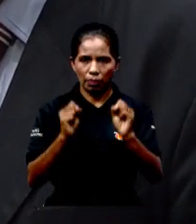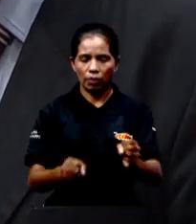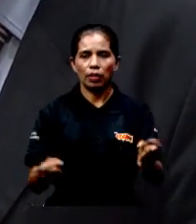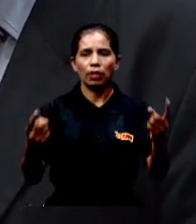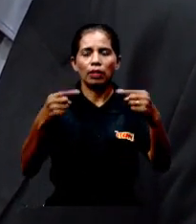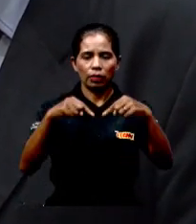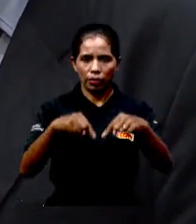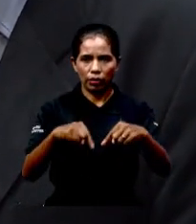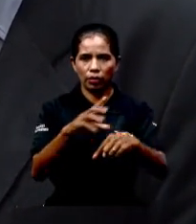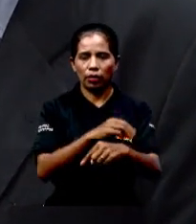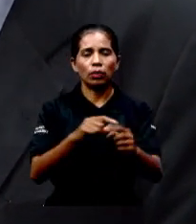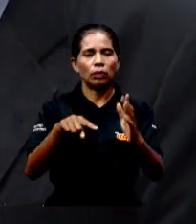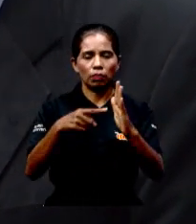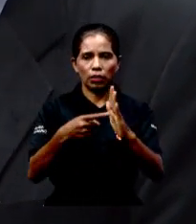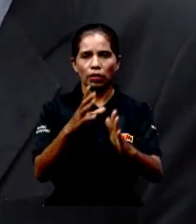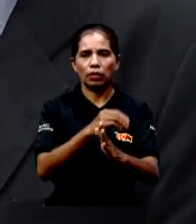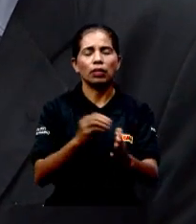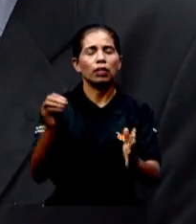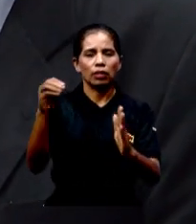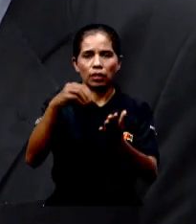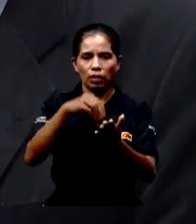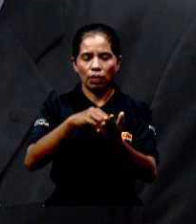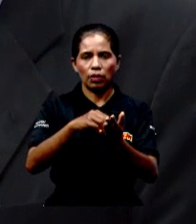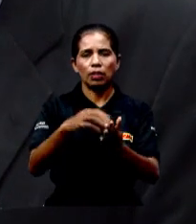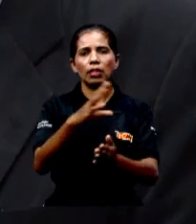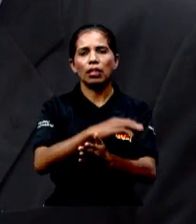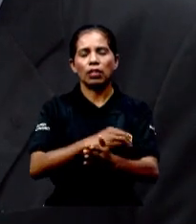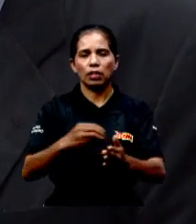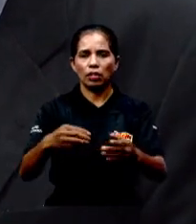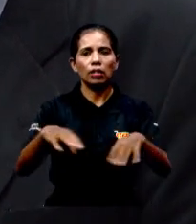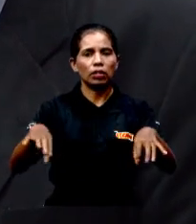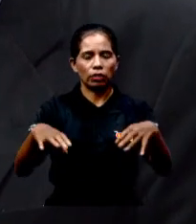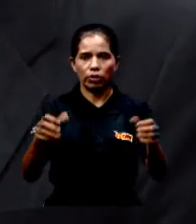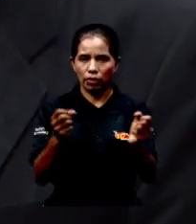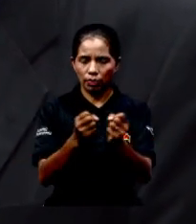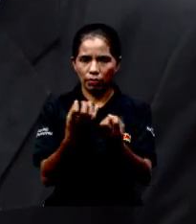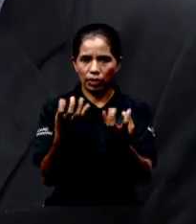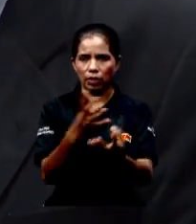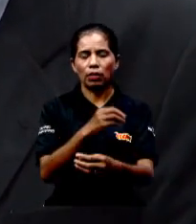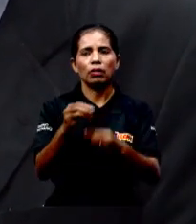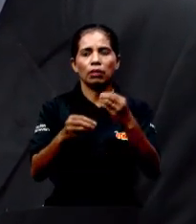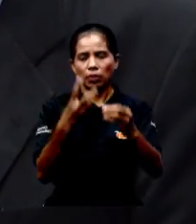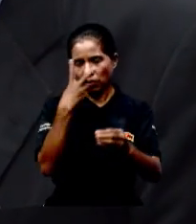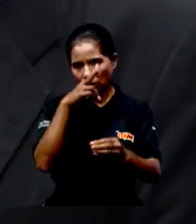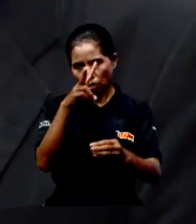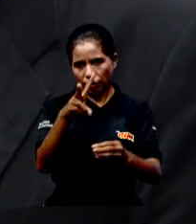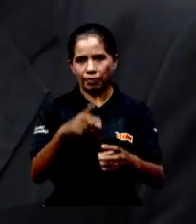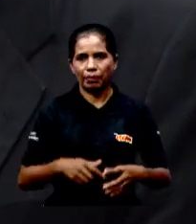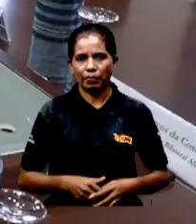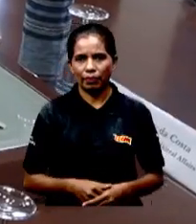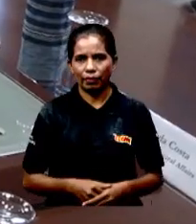sectoral dialogue partner of ASEAN. We hopefully will be a member soon, so I'm looking forward to their help